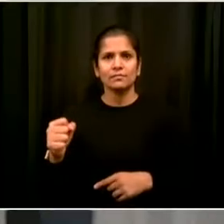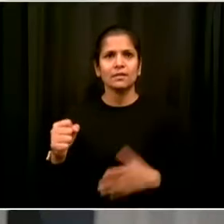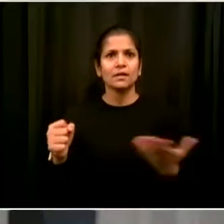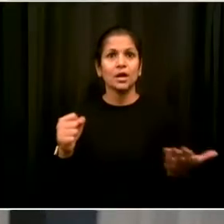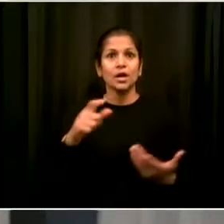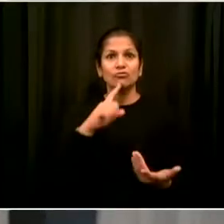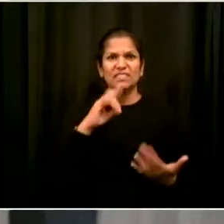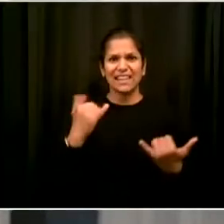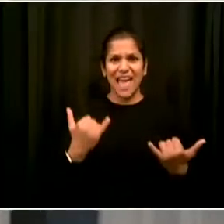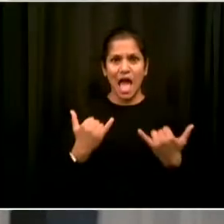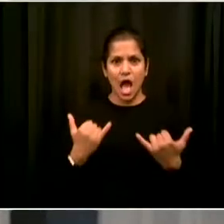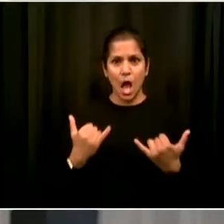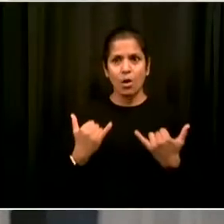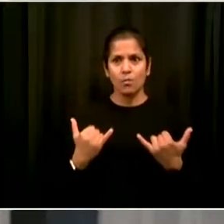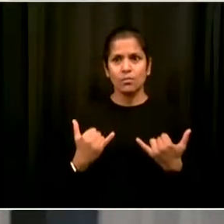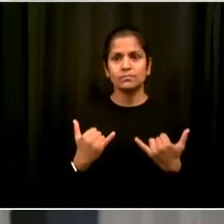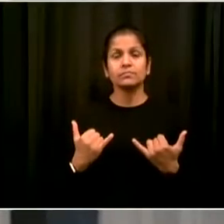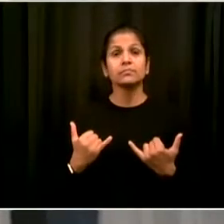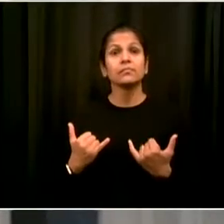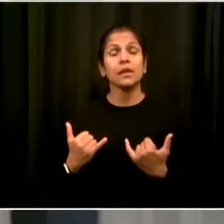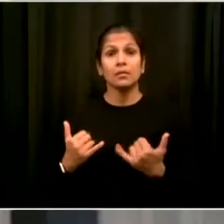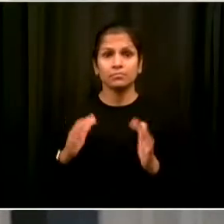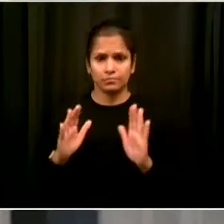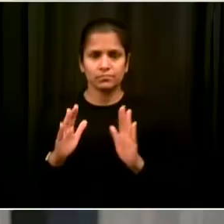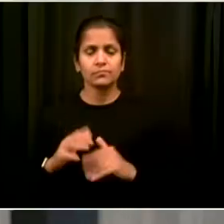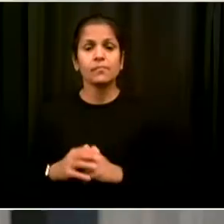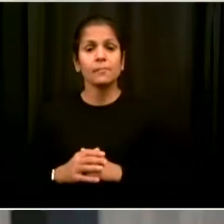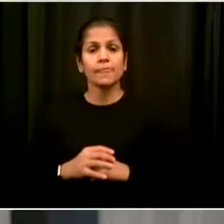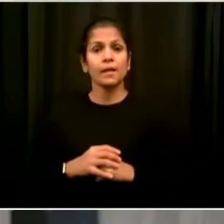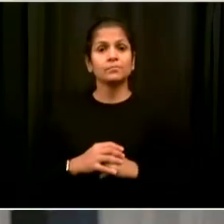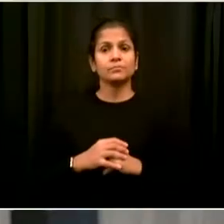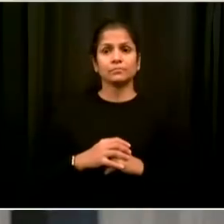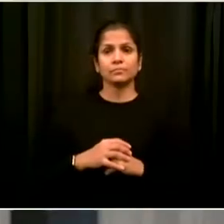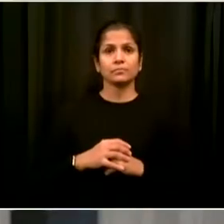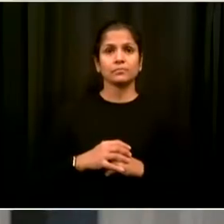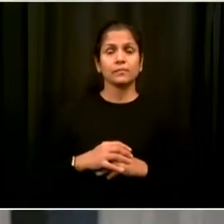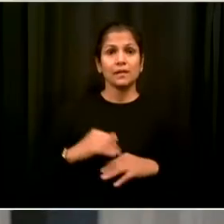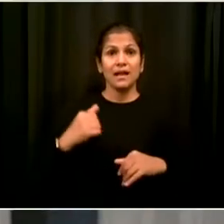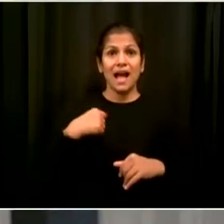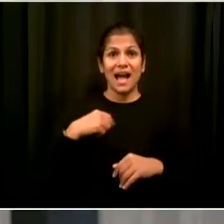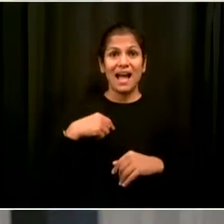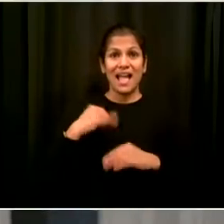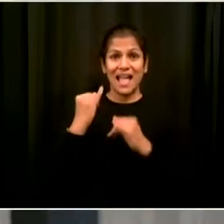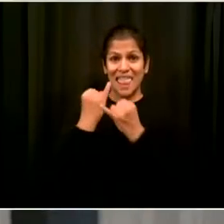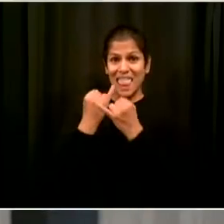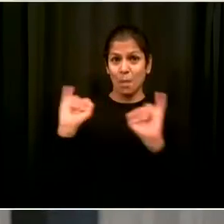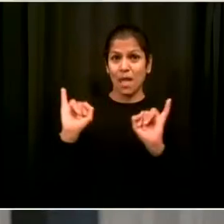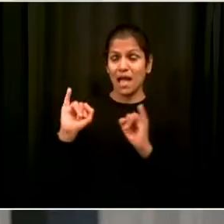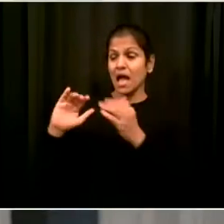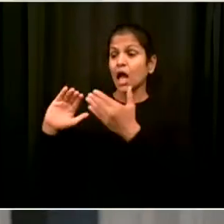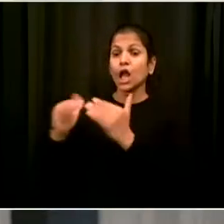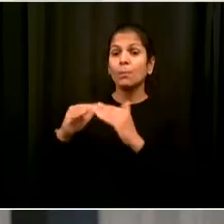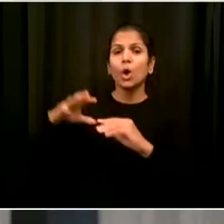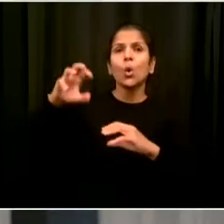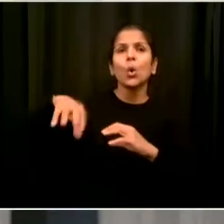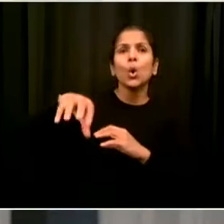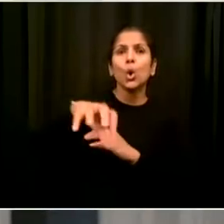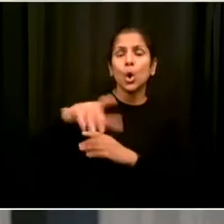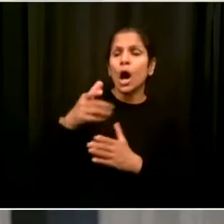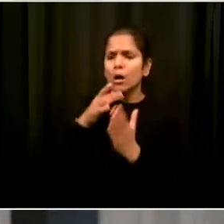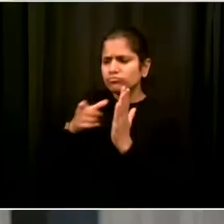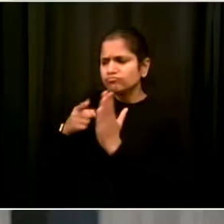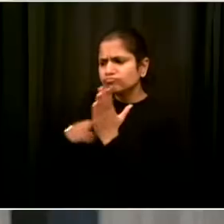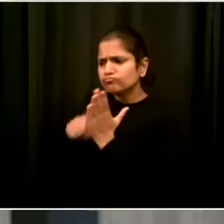have moved along in the phase. The independent committee has just looked at the data, I think, which is very